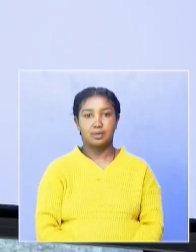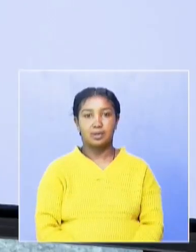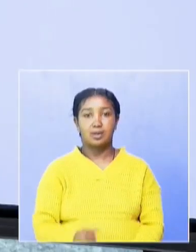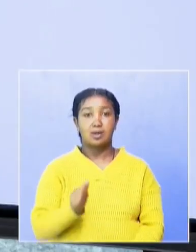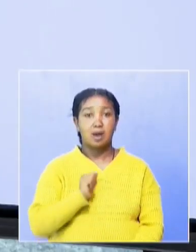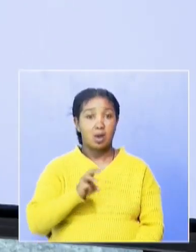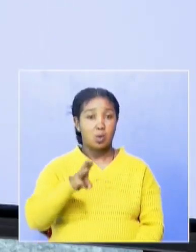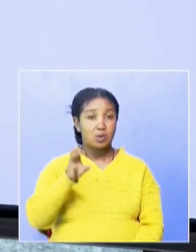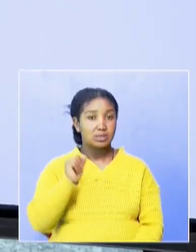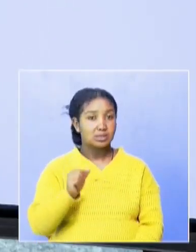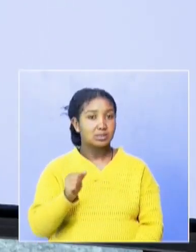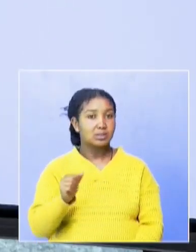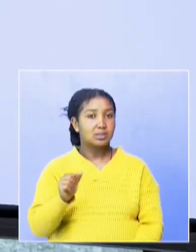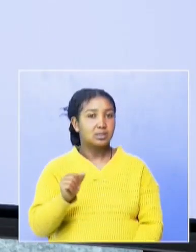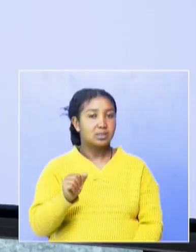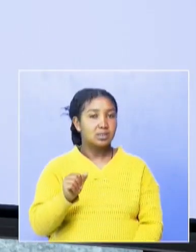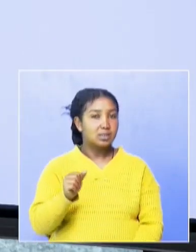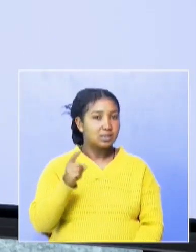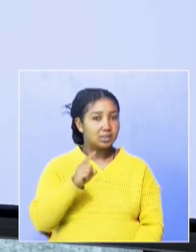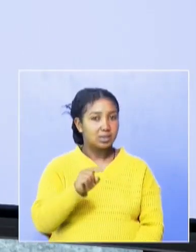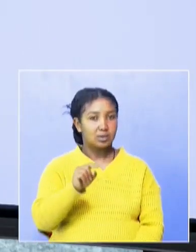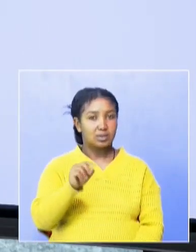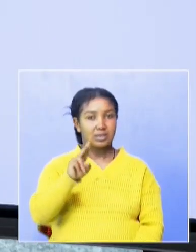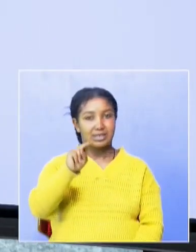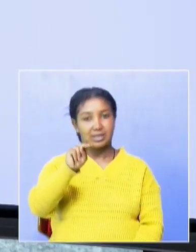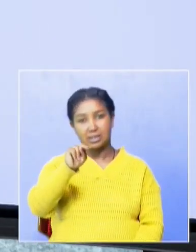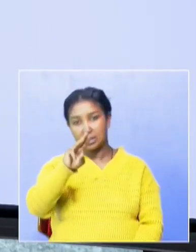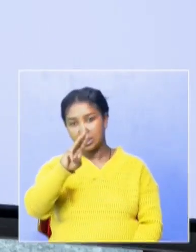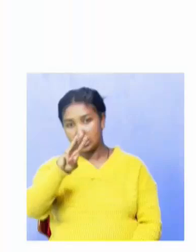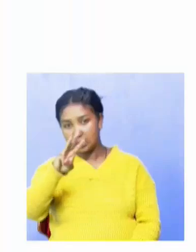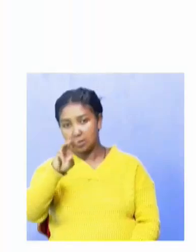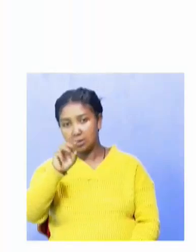while I was listening to the news, comma,